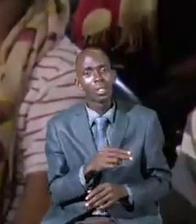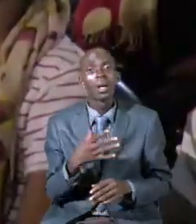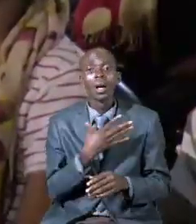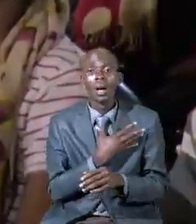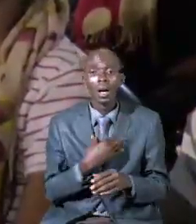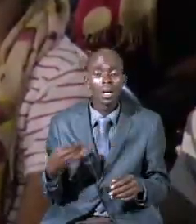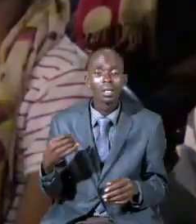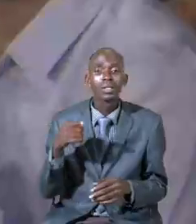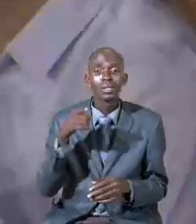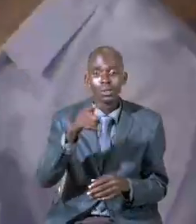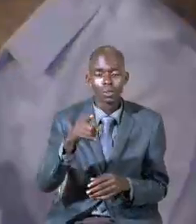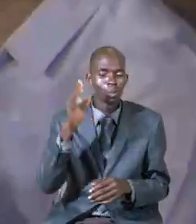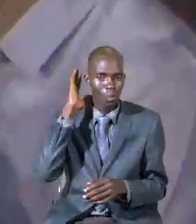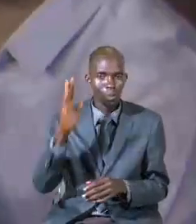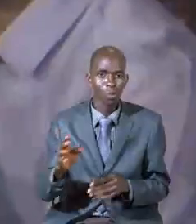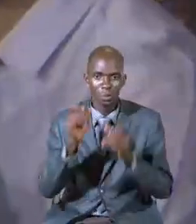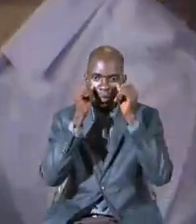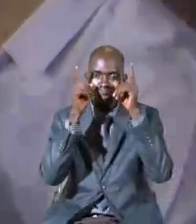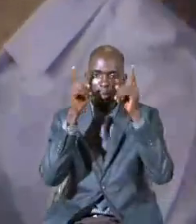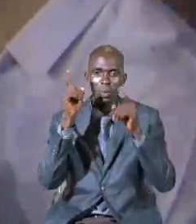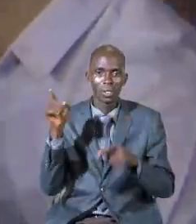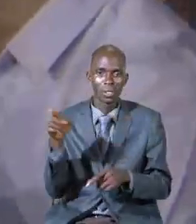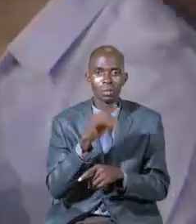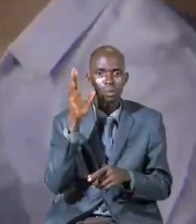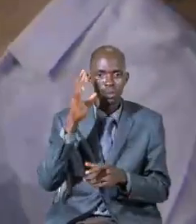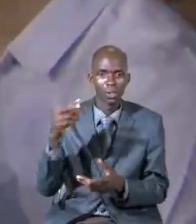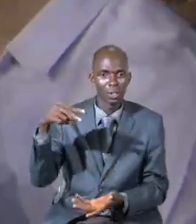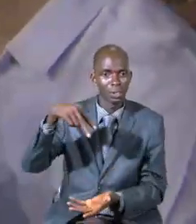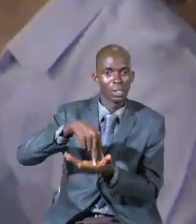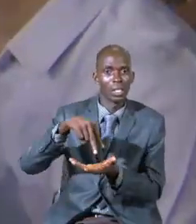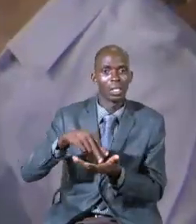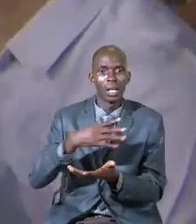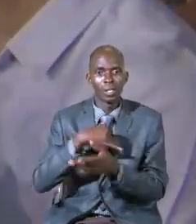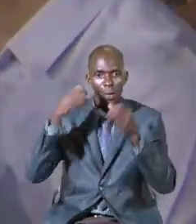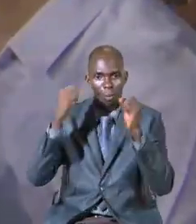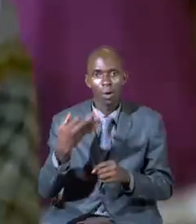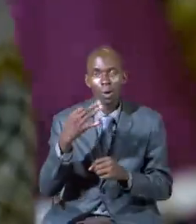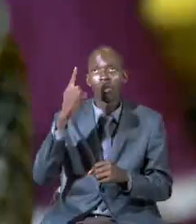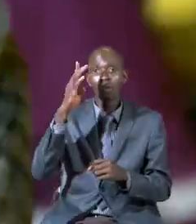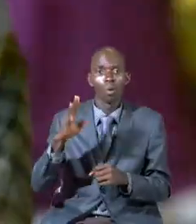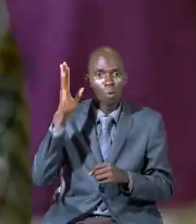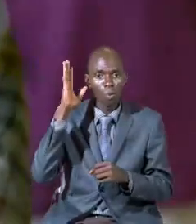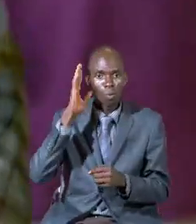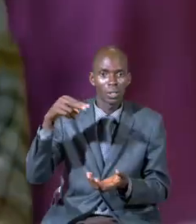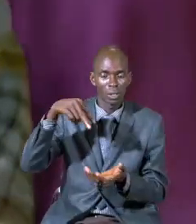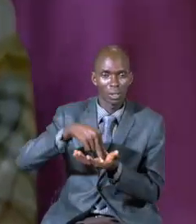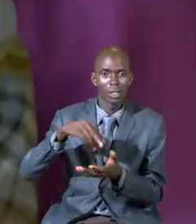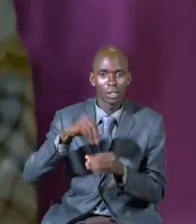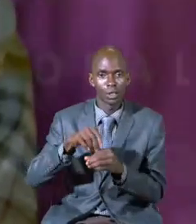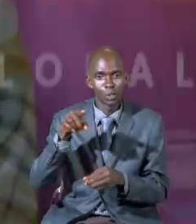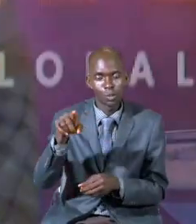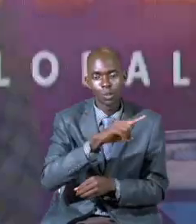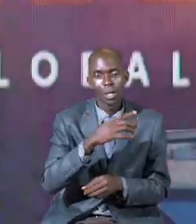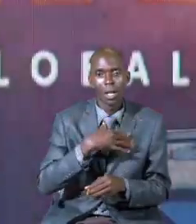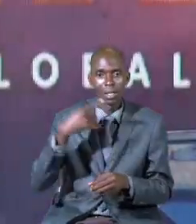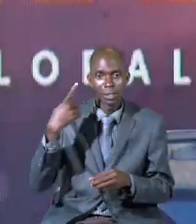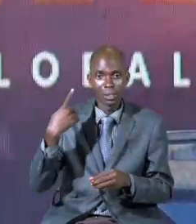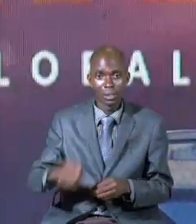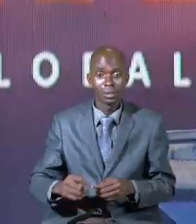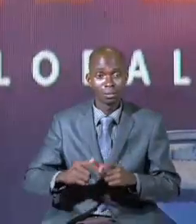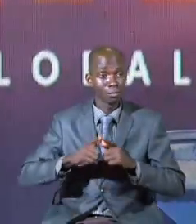will rise up. The power of God will rise up within you. The giant in you that has